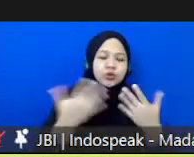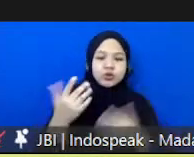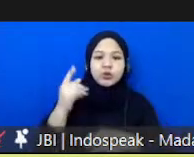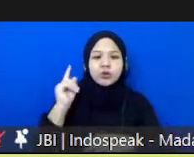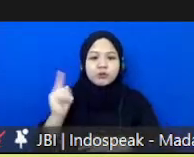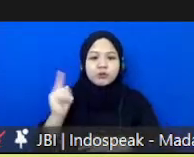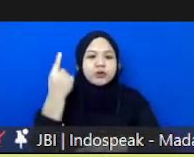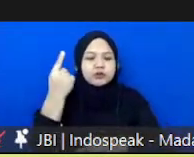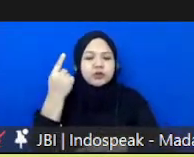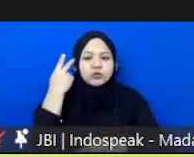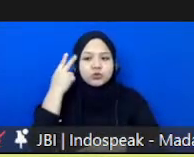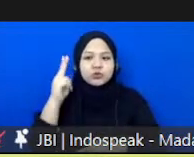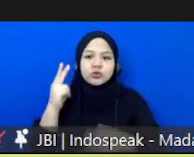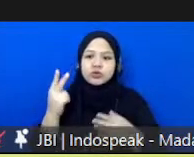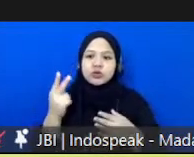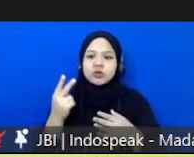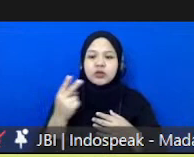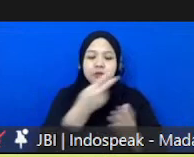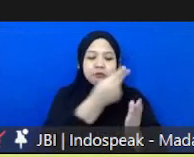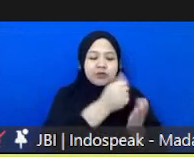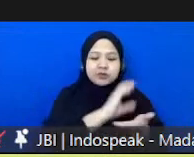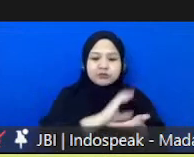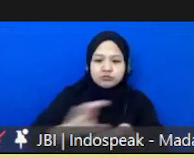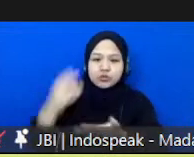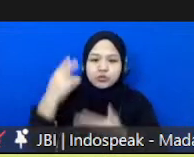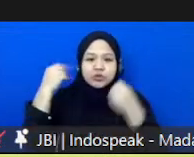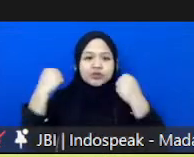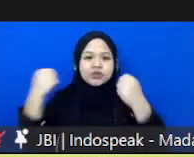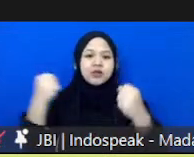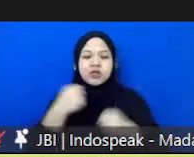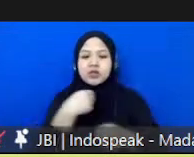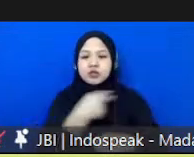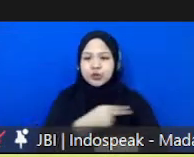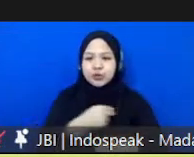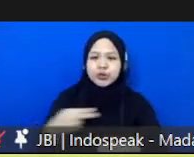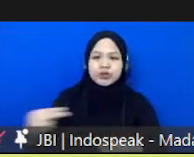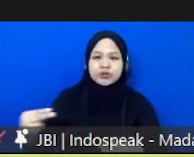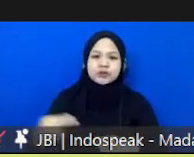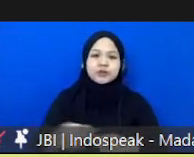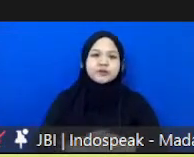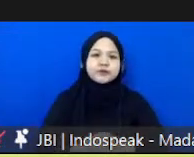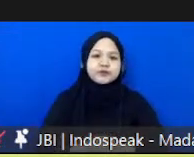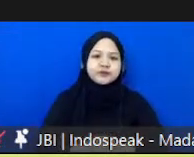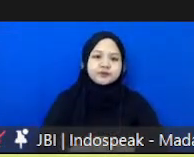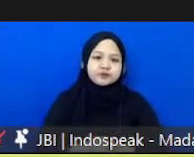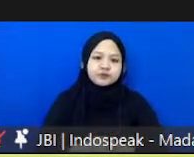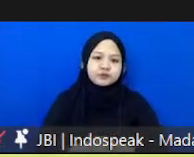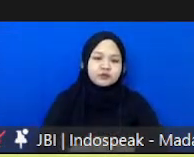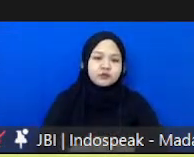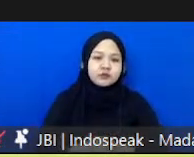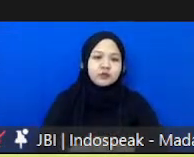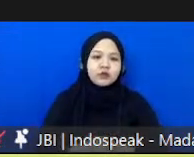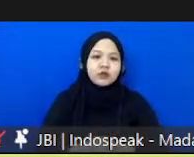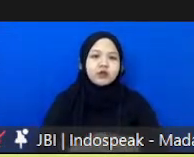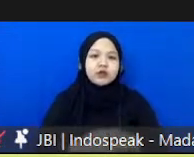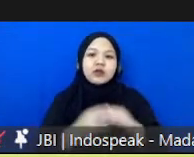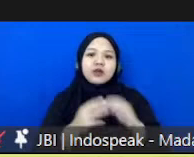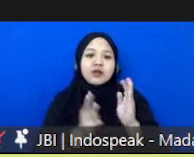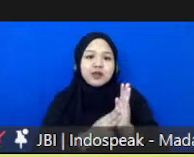in our health planning and budgeting in Indonesia. So back to the MCH. During COVID-19, we've seen a lot of